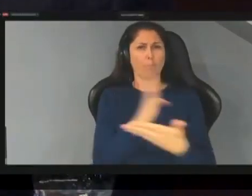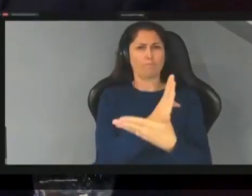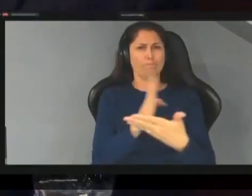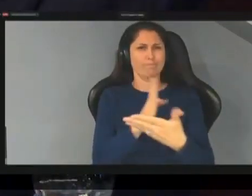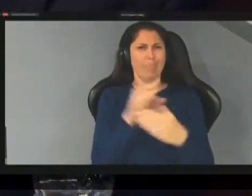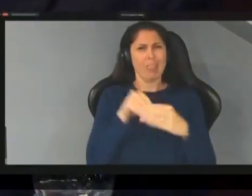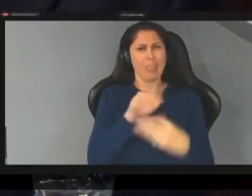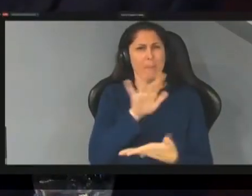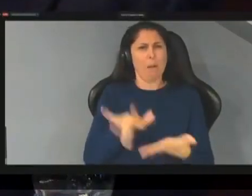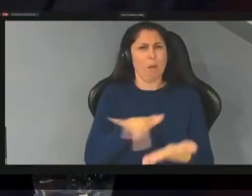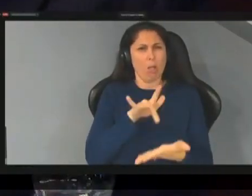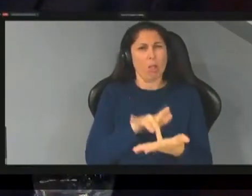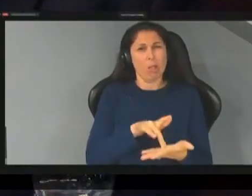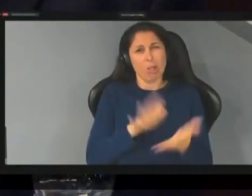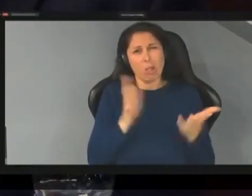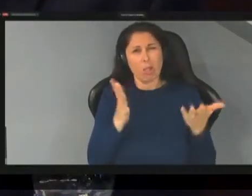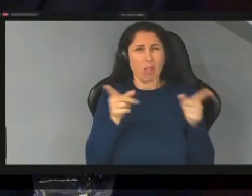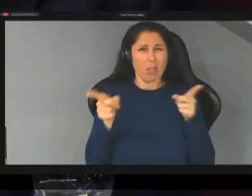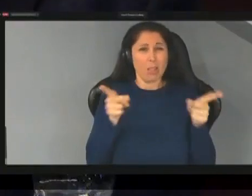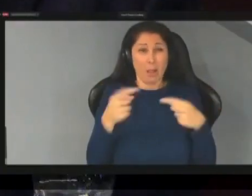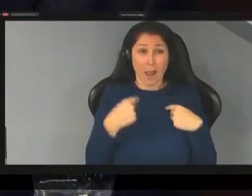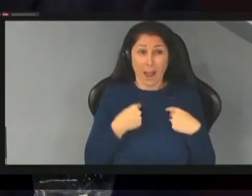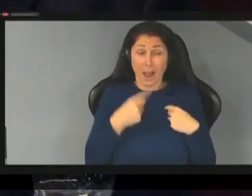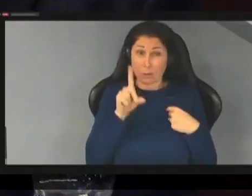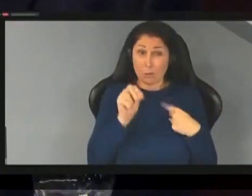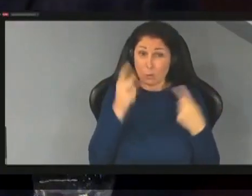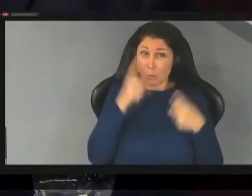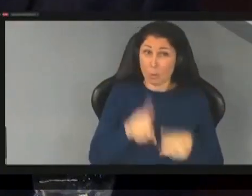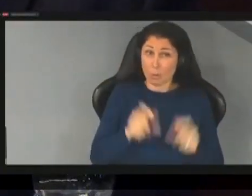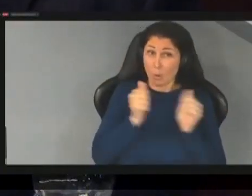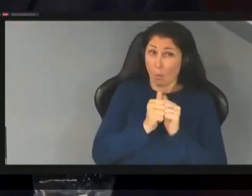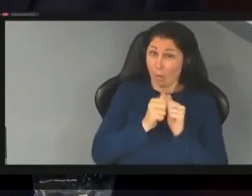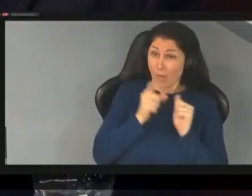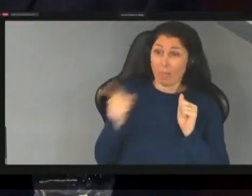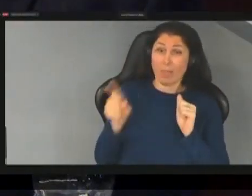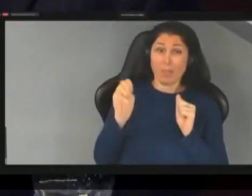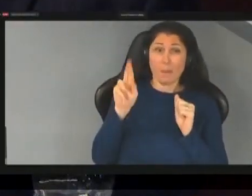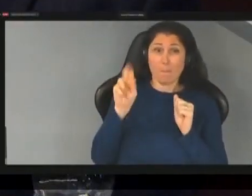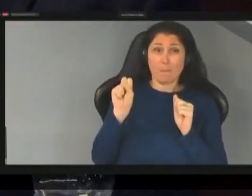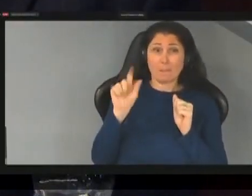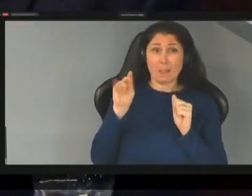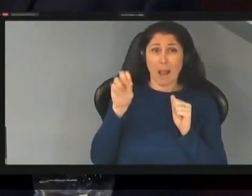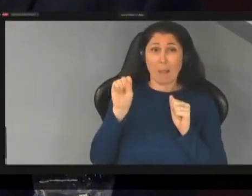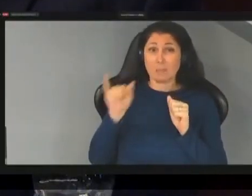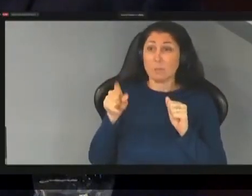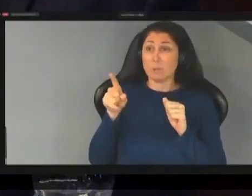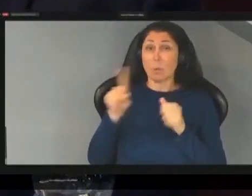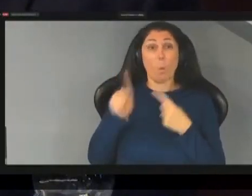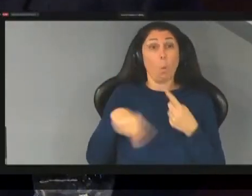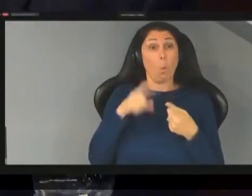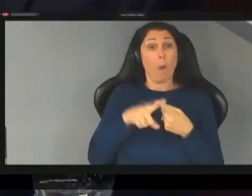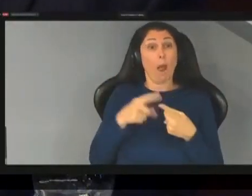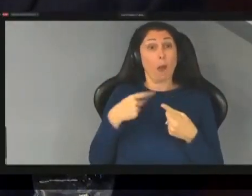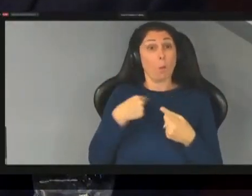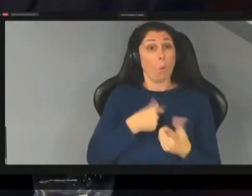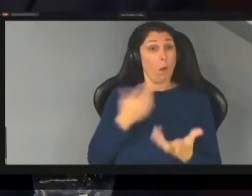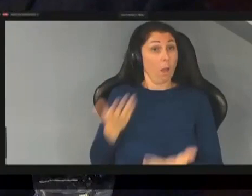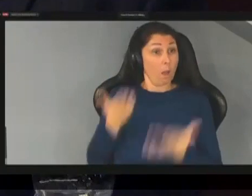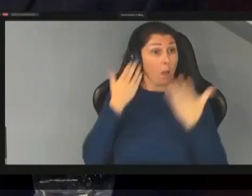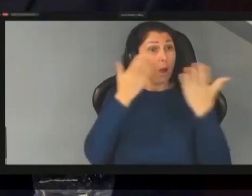but I do agree with Marimba, Ms. Malines, that once the recommendations come out, we should have a